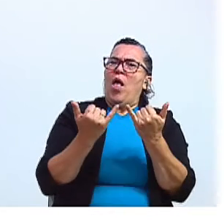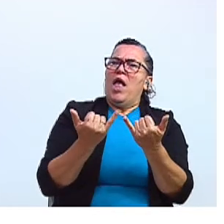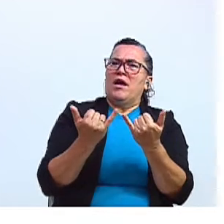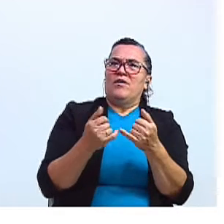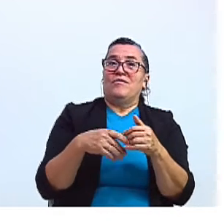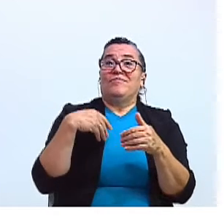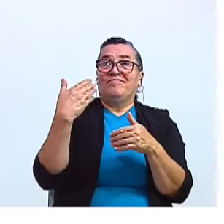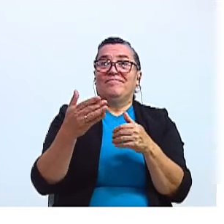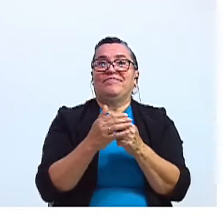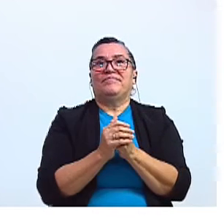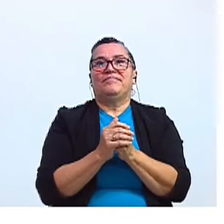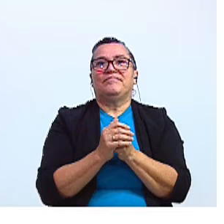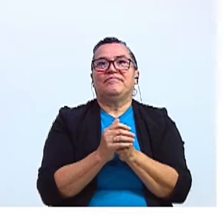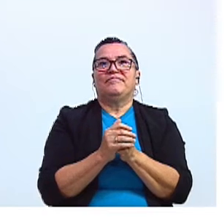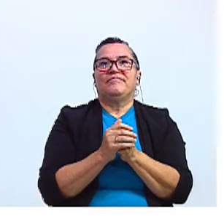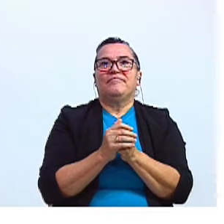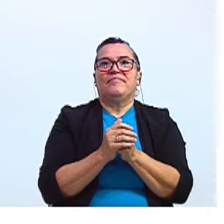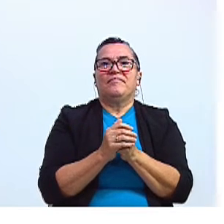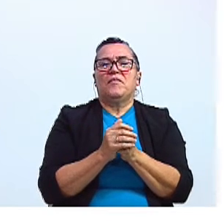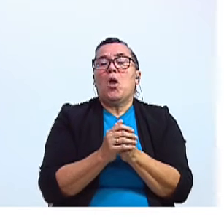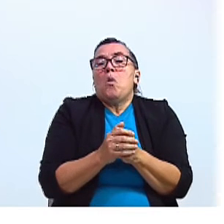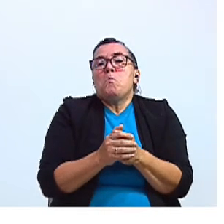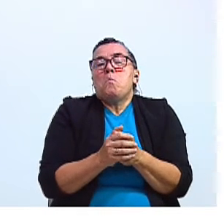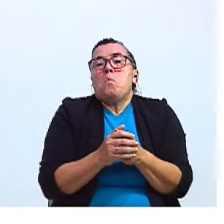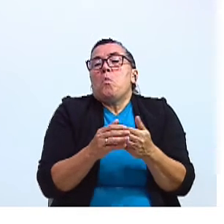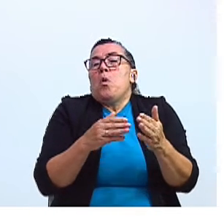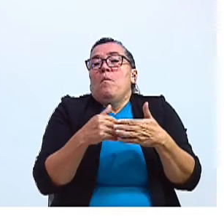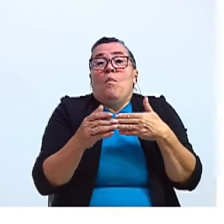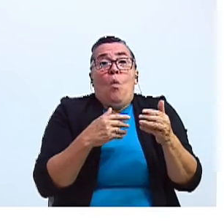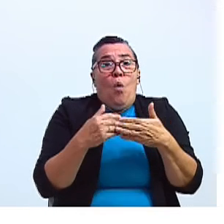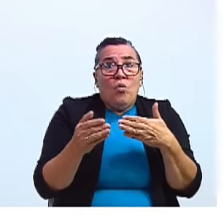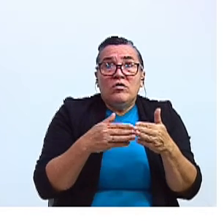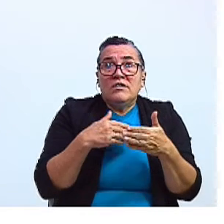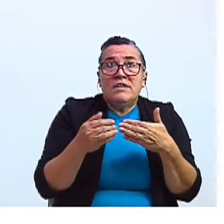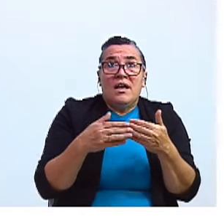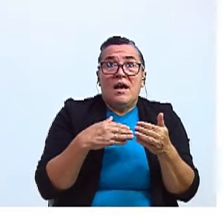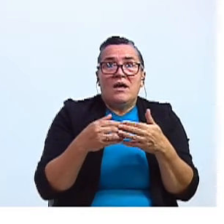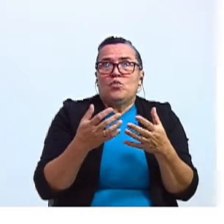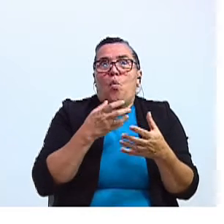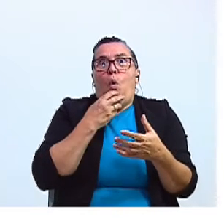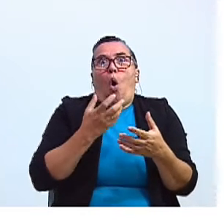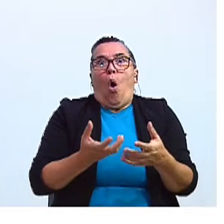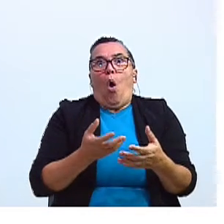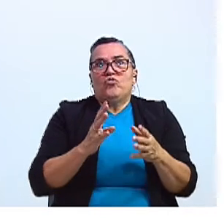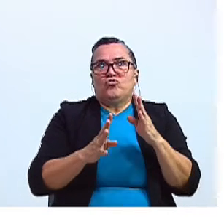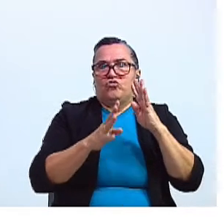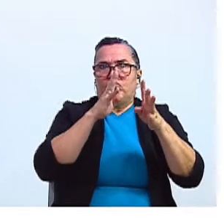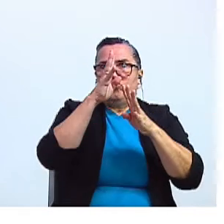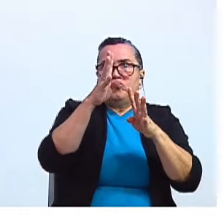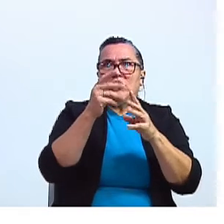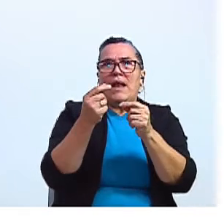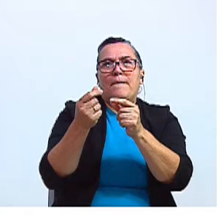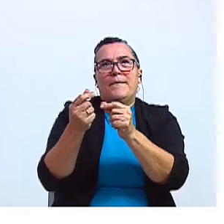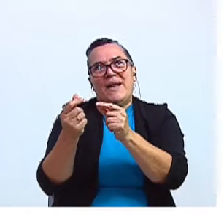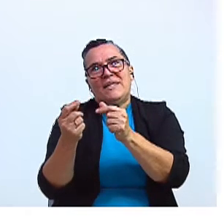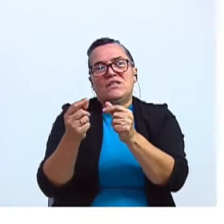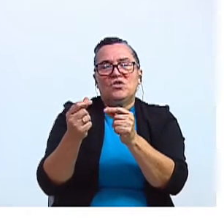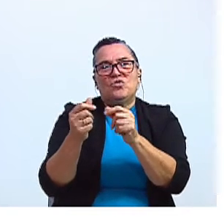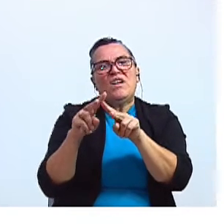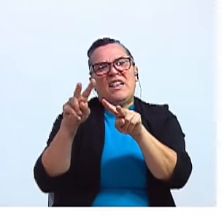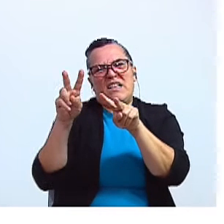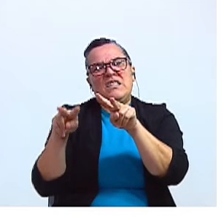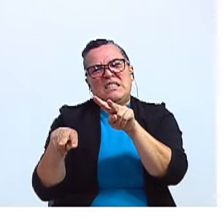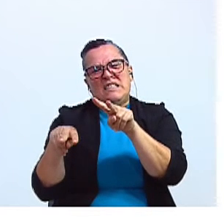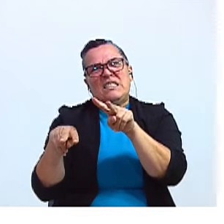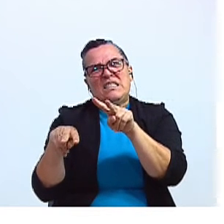Next. Even though it is an awesome invention, its price can be a disadvantage.